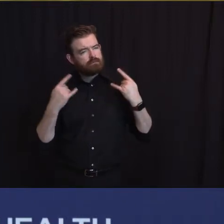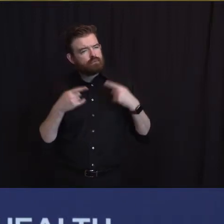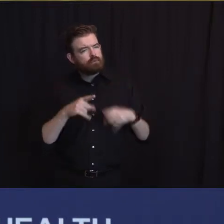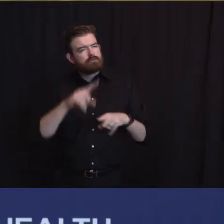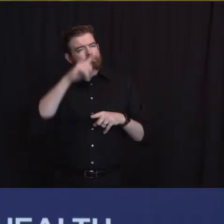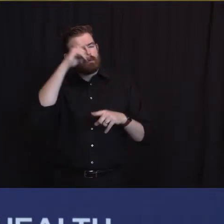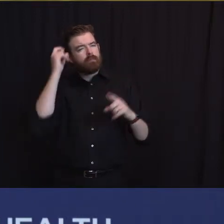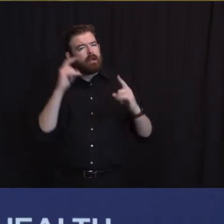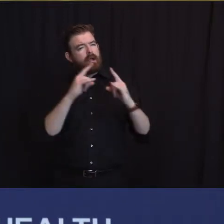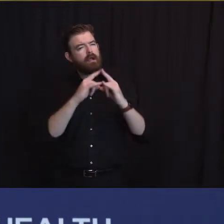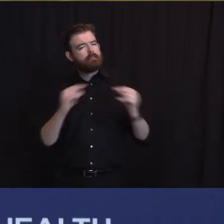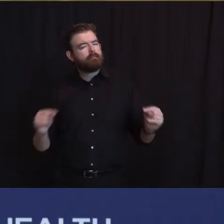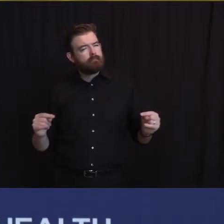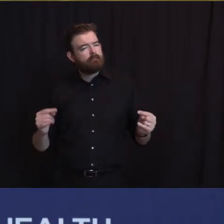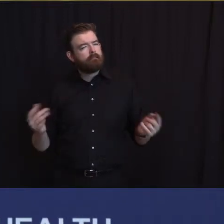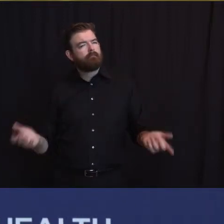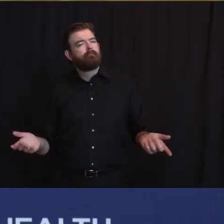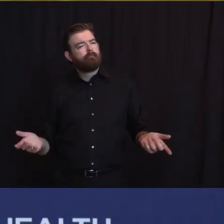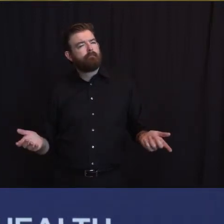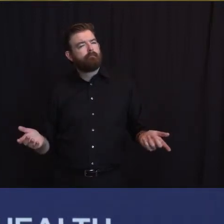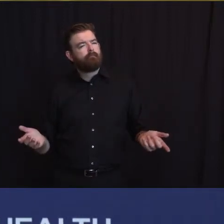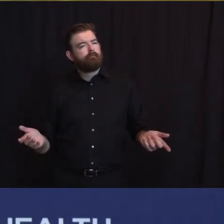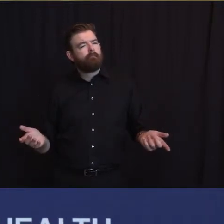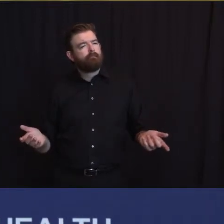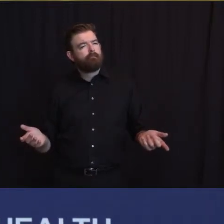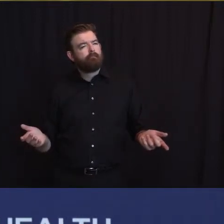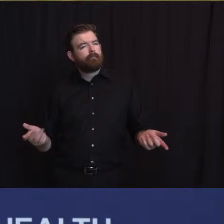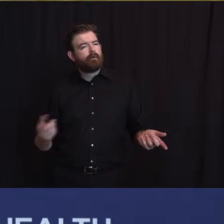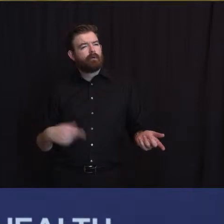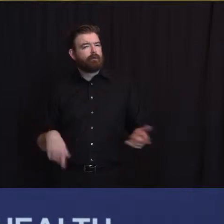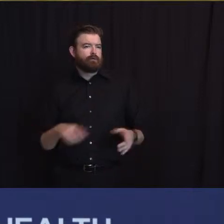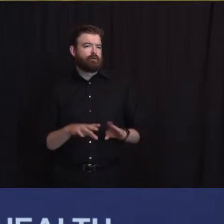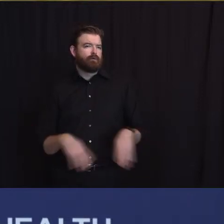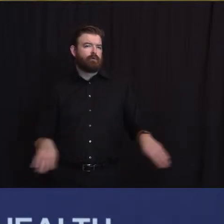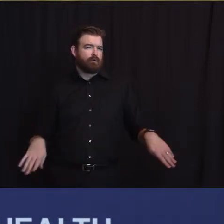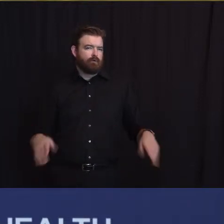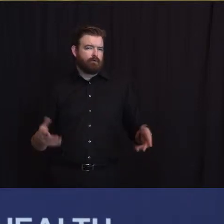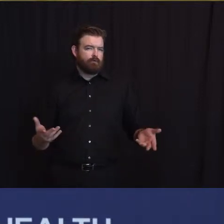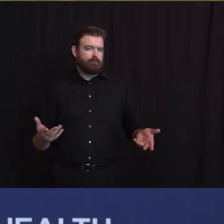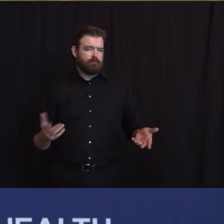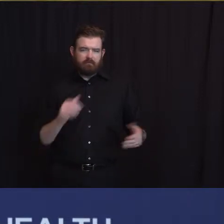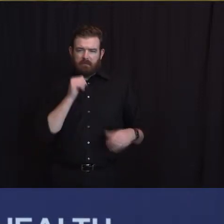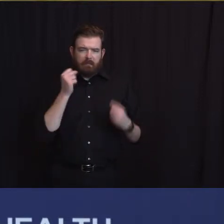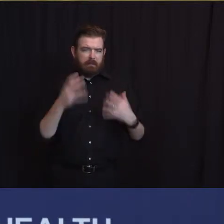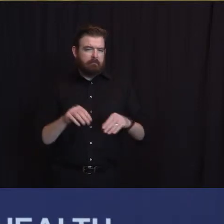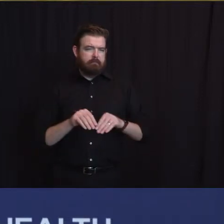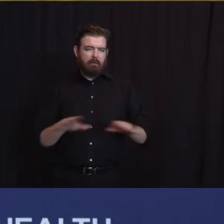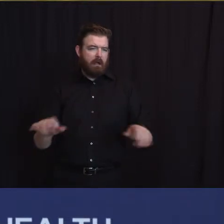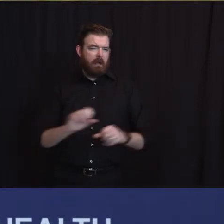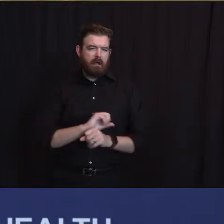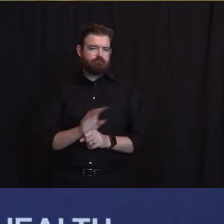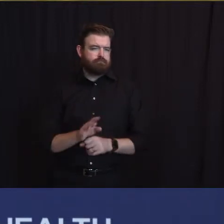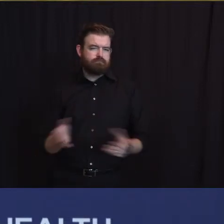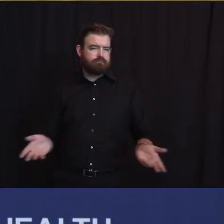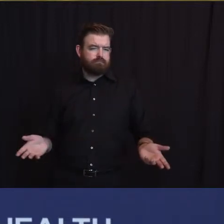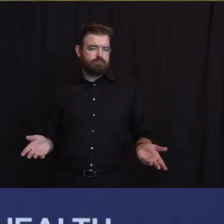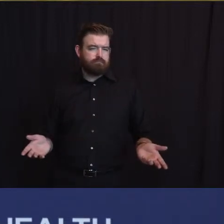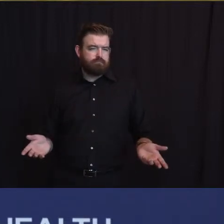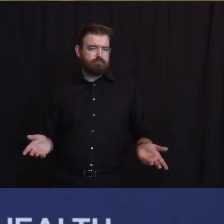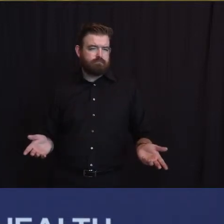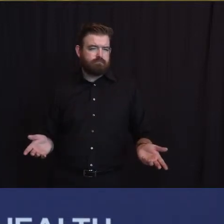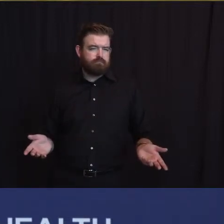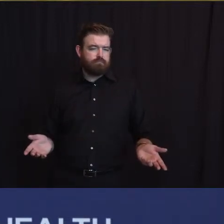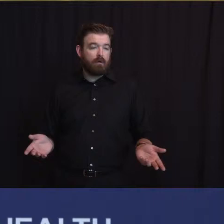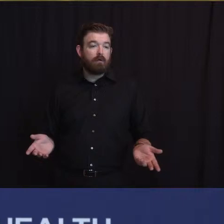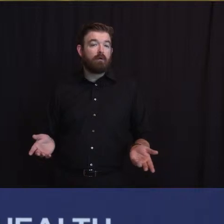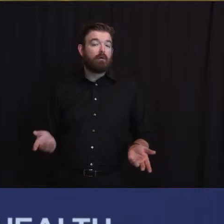are at especially low risk. So how do you respond to them? And Nikita would like to know whether you have any additional thoughts